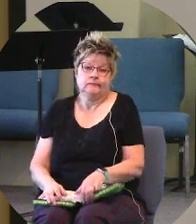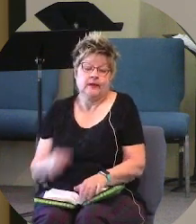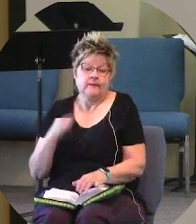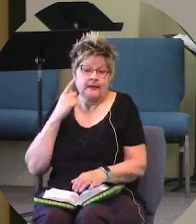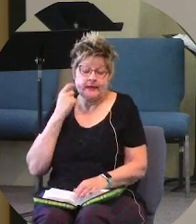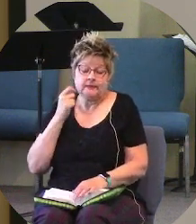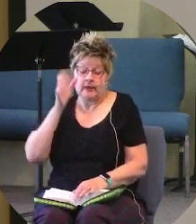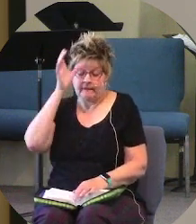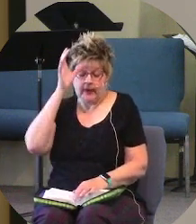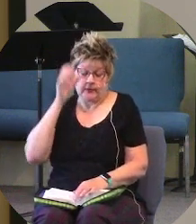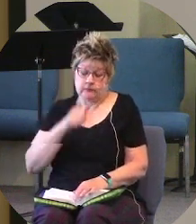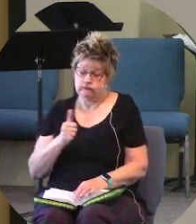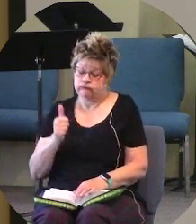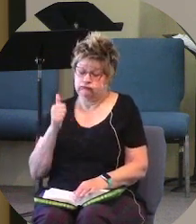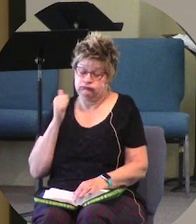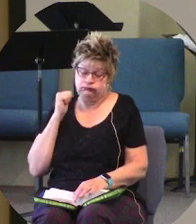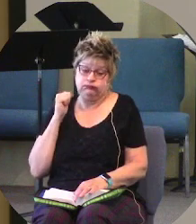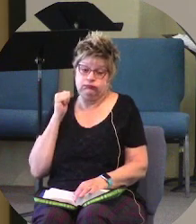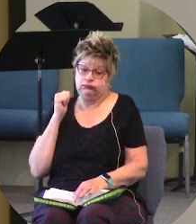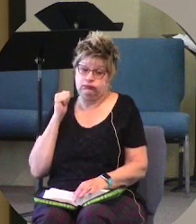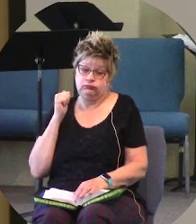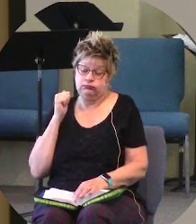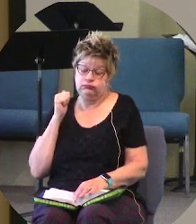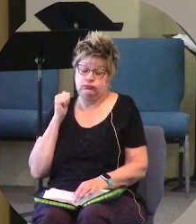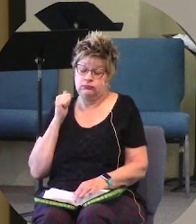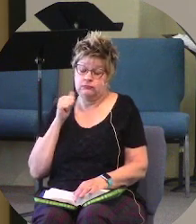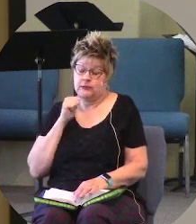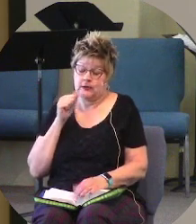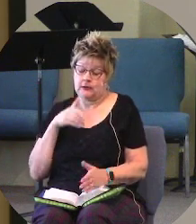my father would not allow that to happen.